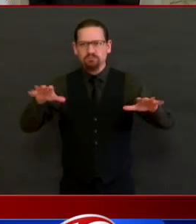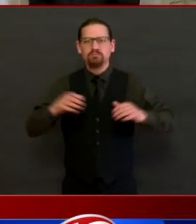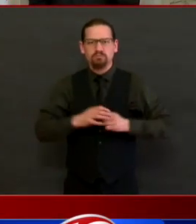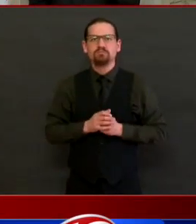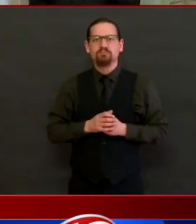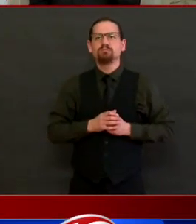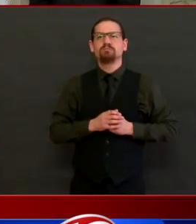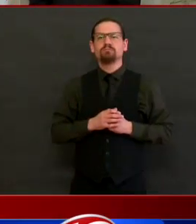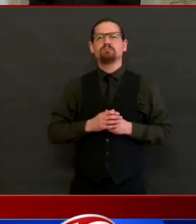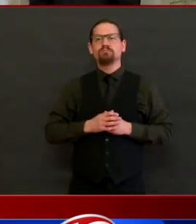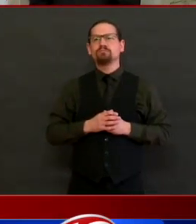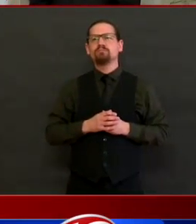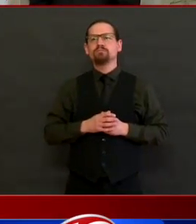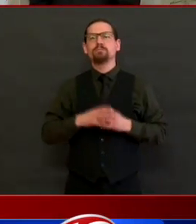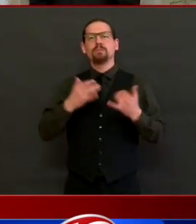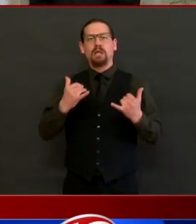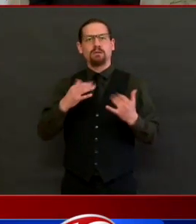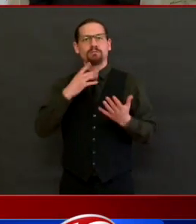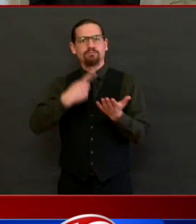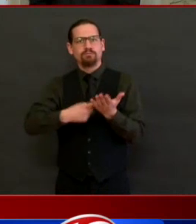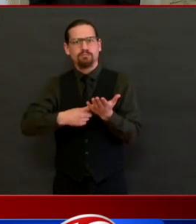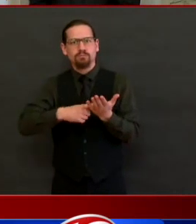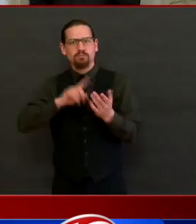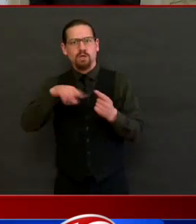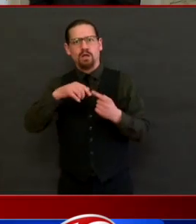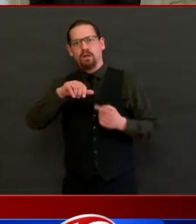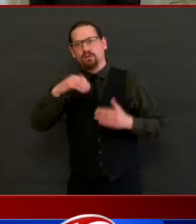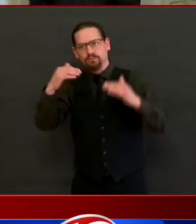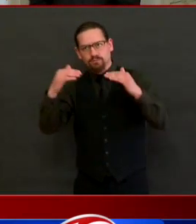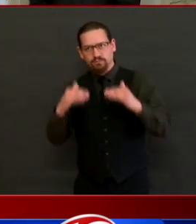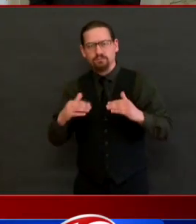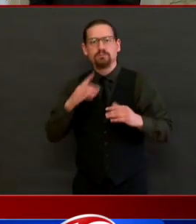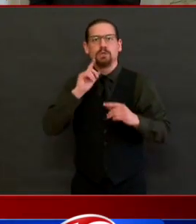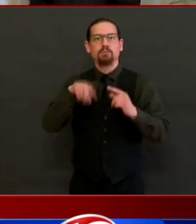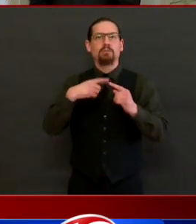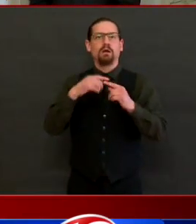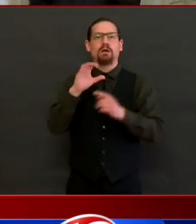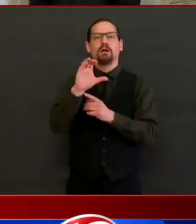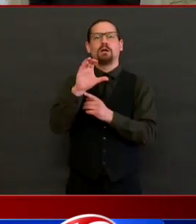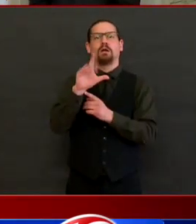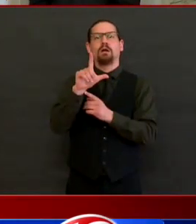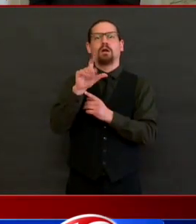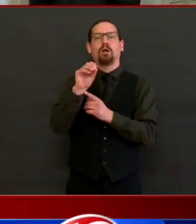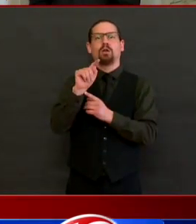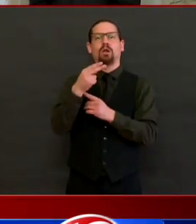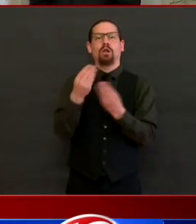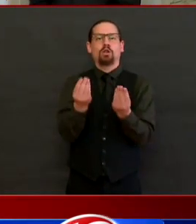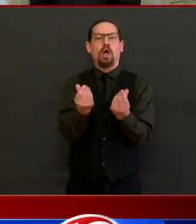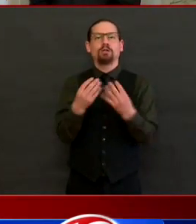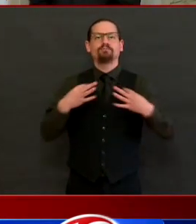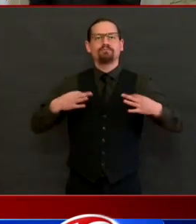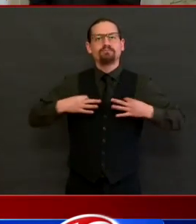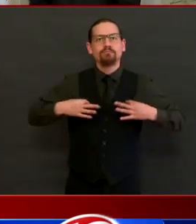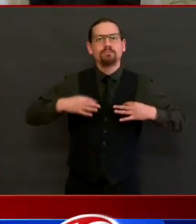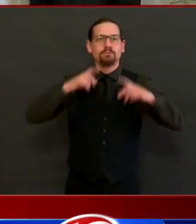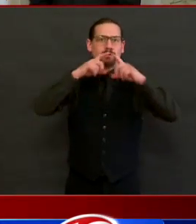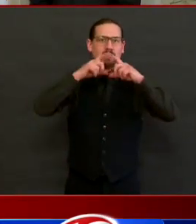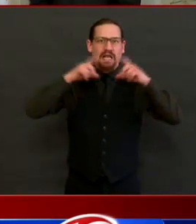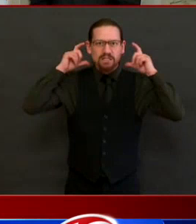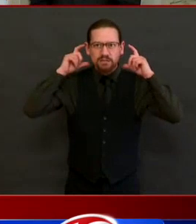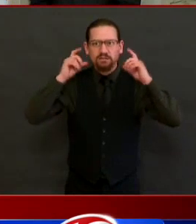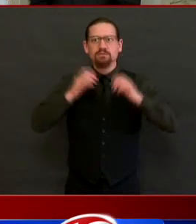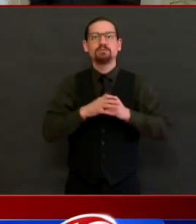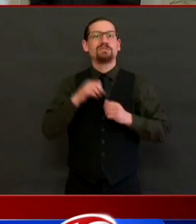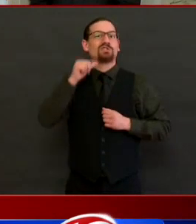Separately, I want to take a moment to discuss the cloth face coverings. Yesterday, the governor announced an executive order about